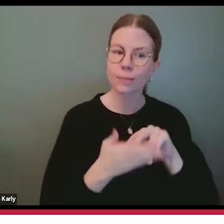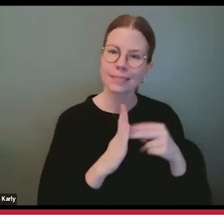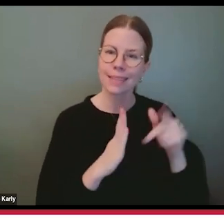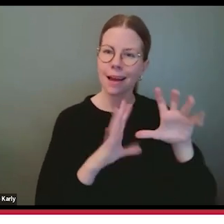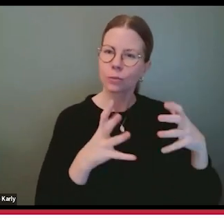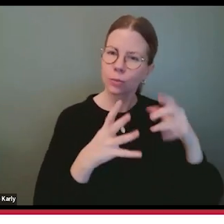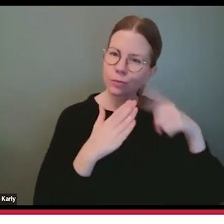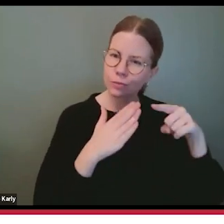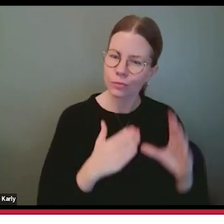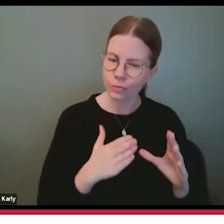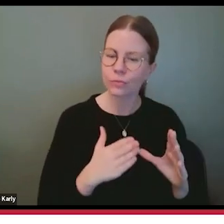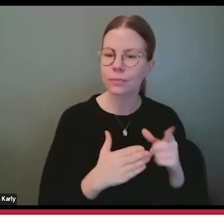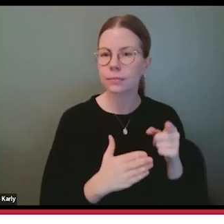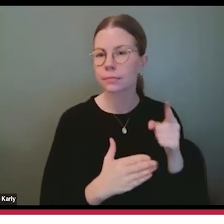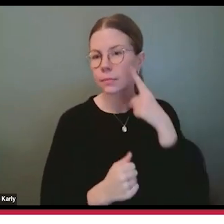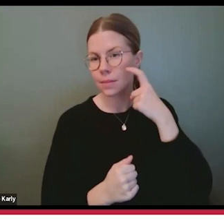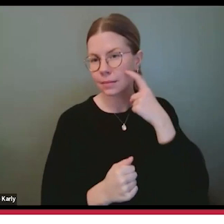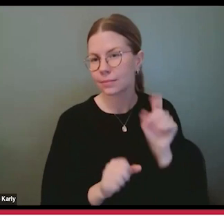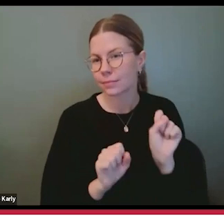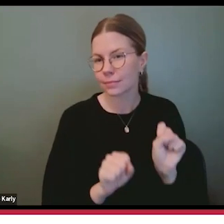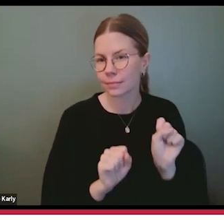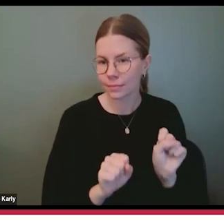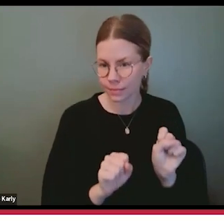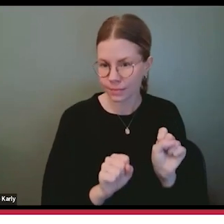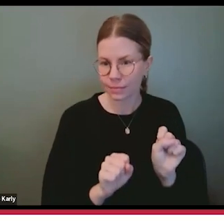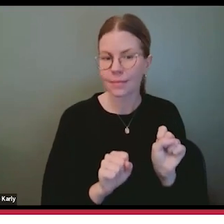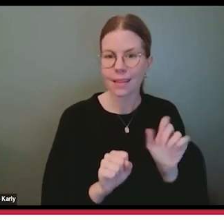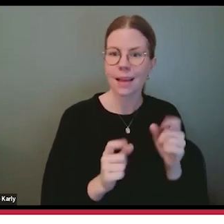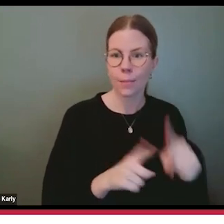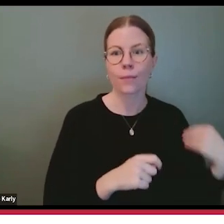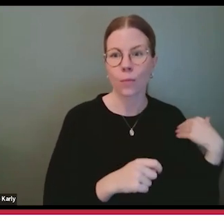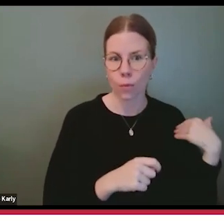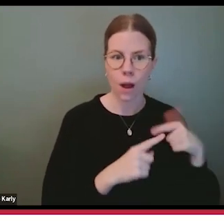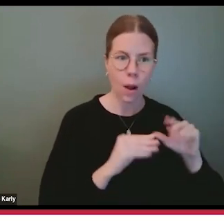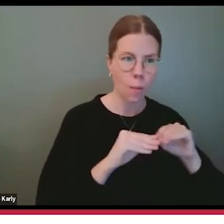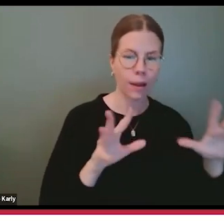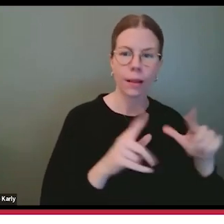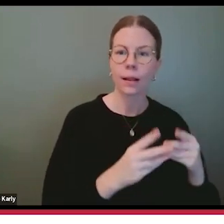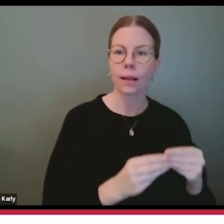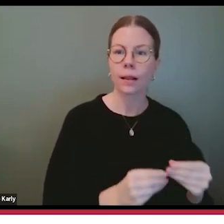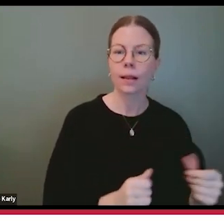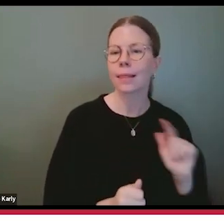that maybe other such reactivations have happened and we didn't know it.